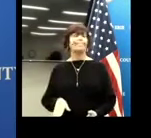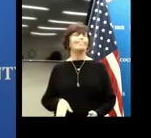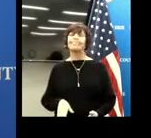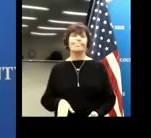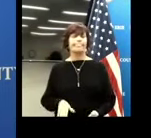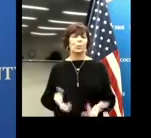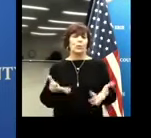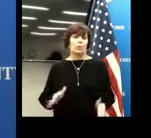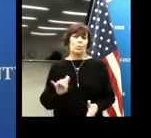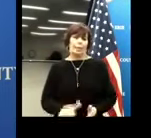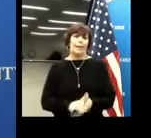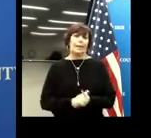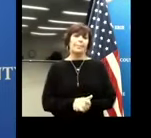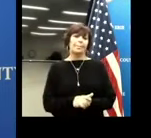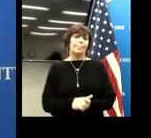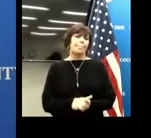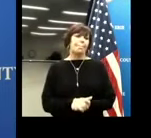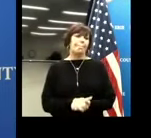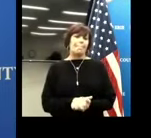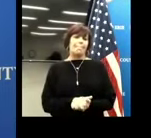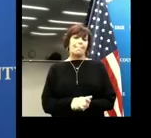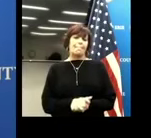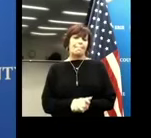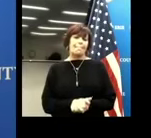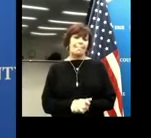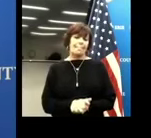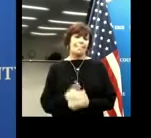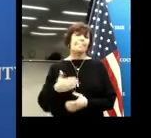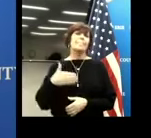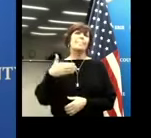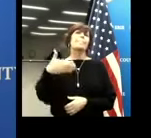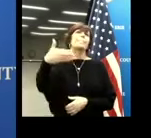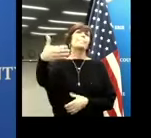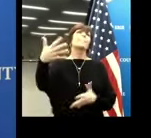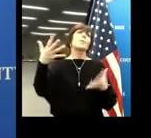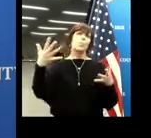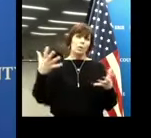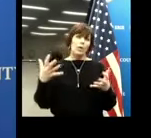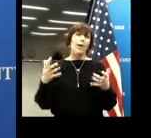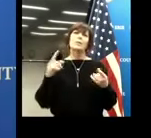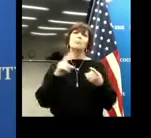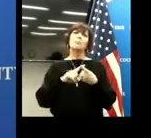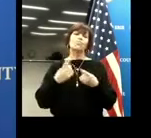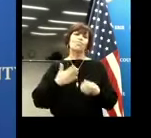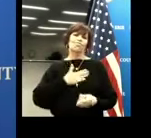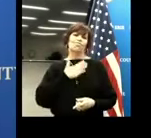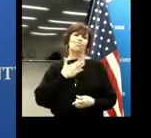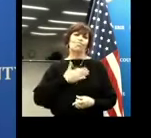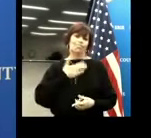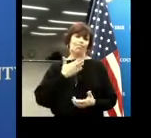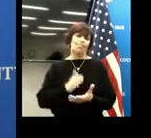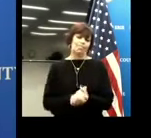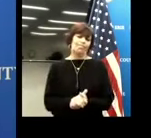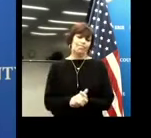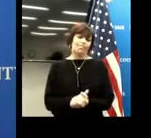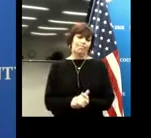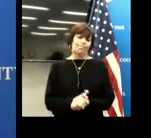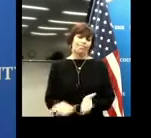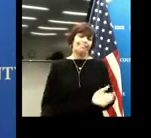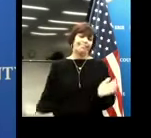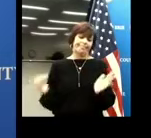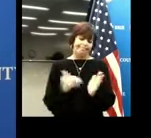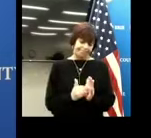will have in the next years because of what happened with regards to COVID. So once